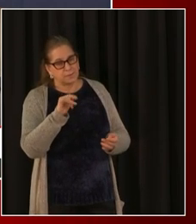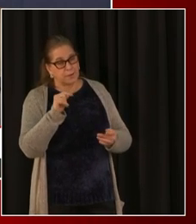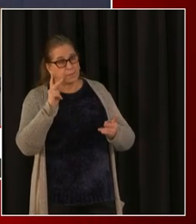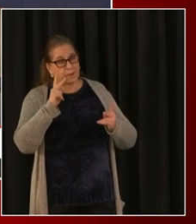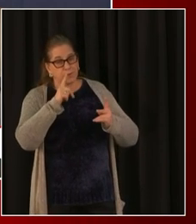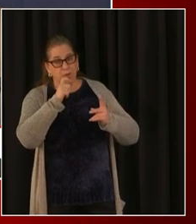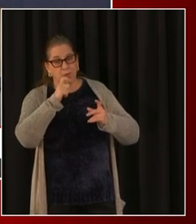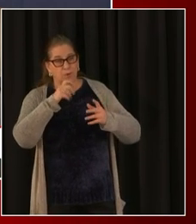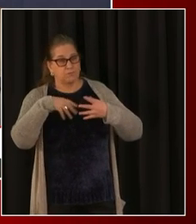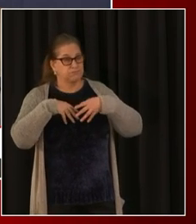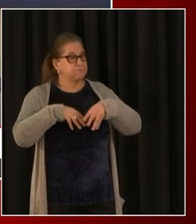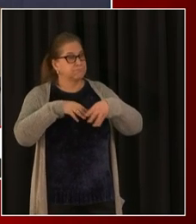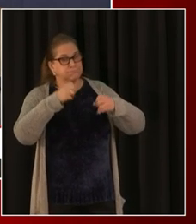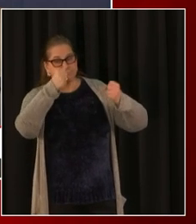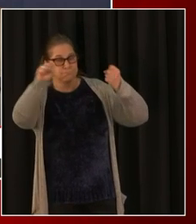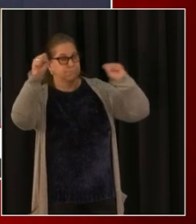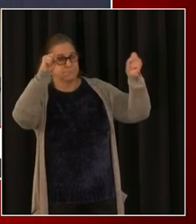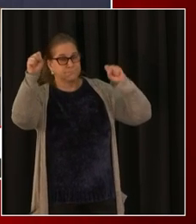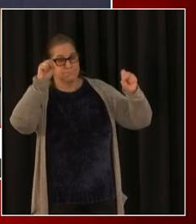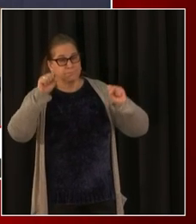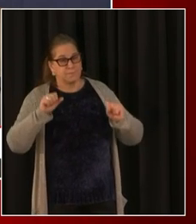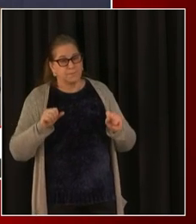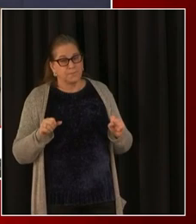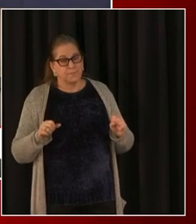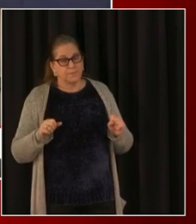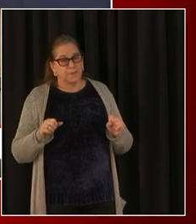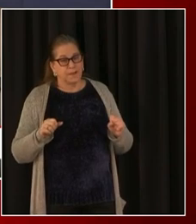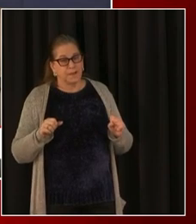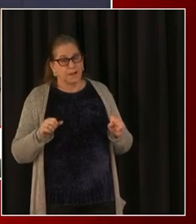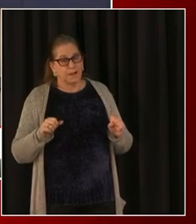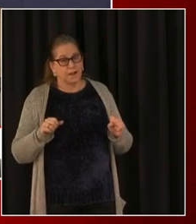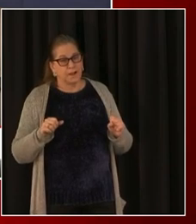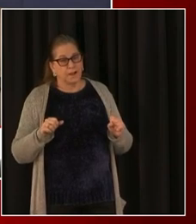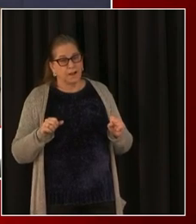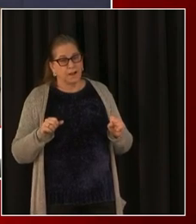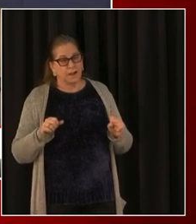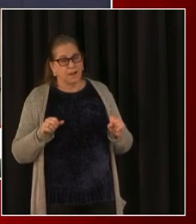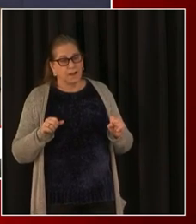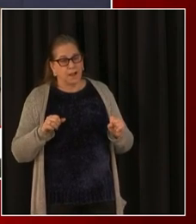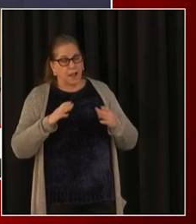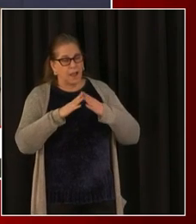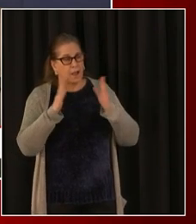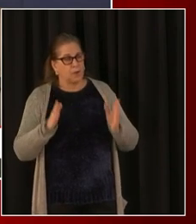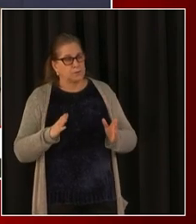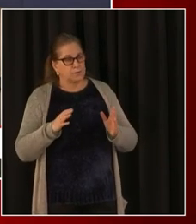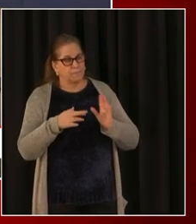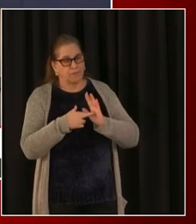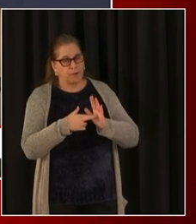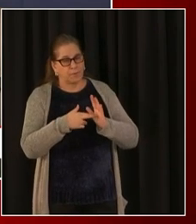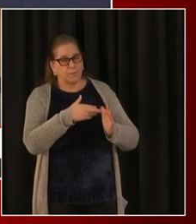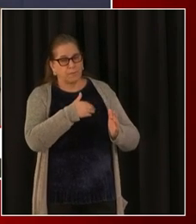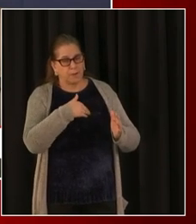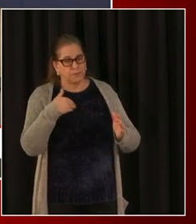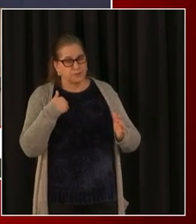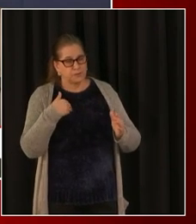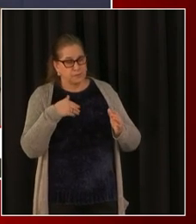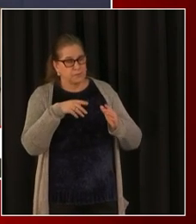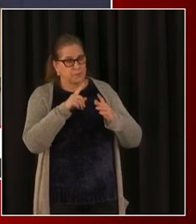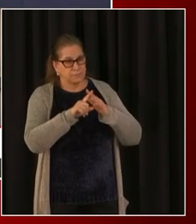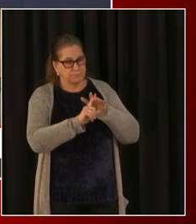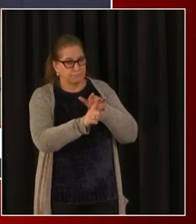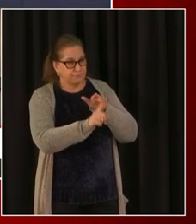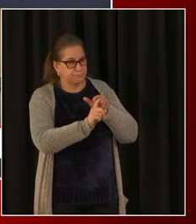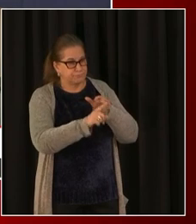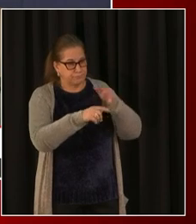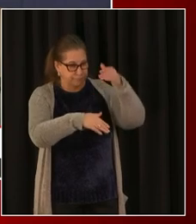heard this, House members were put in basically a small room, all of them together, and the Capitol